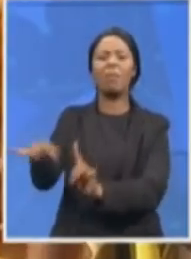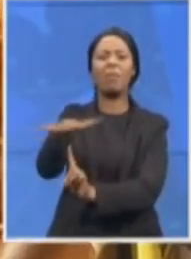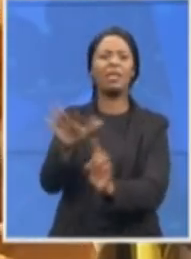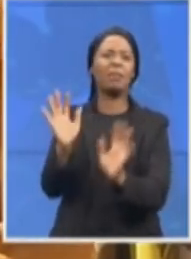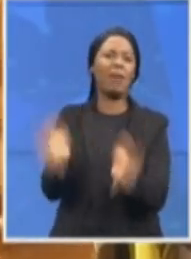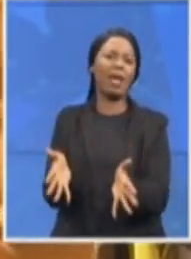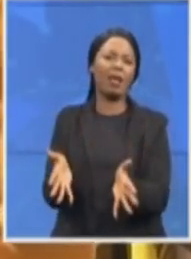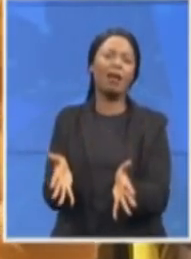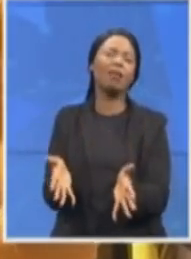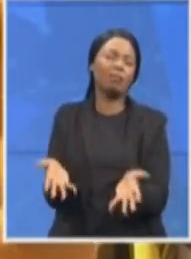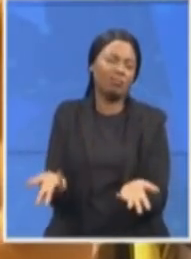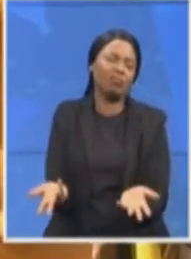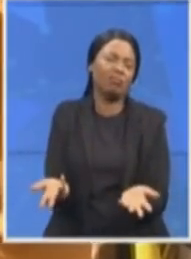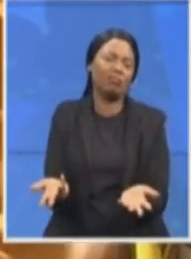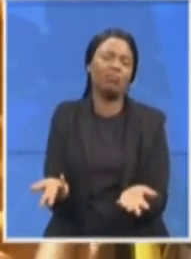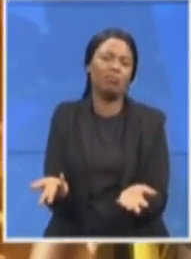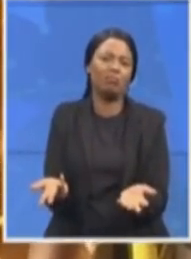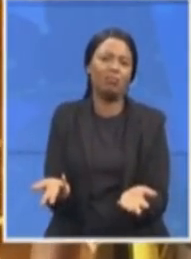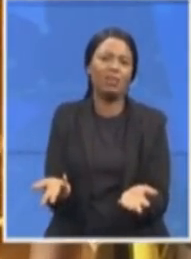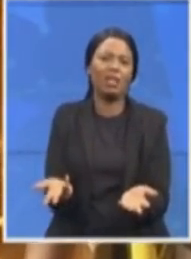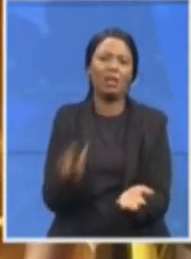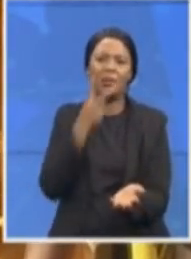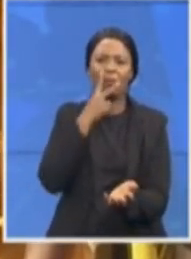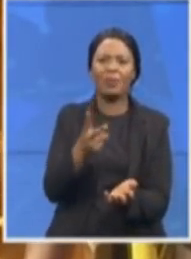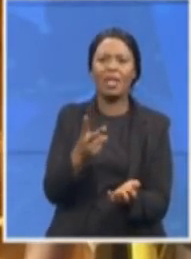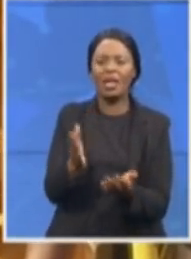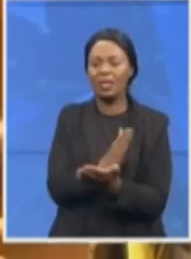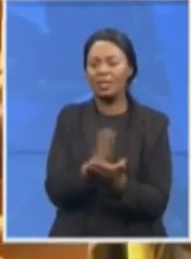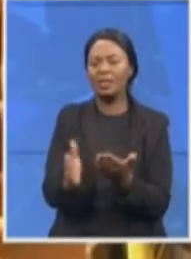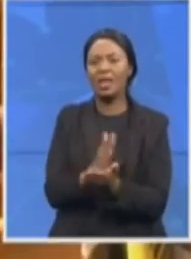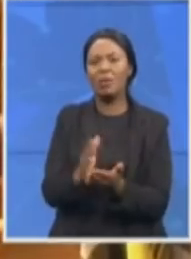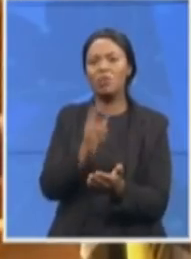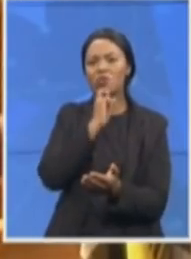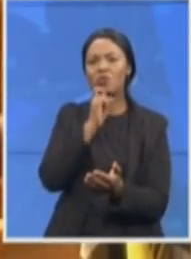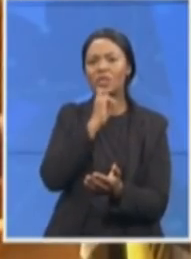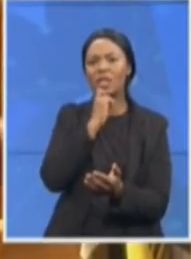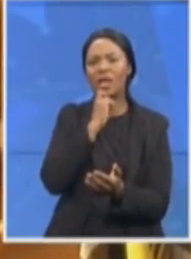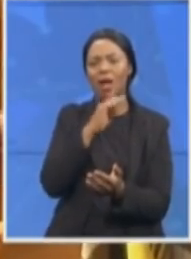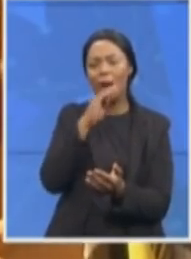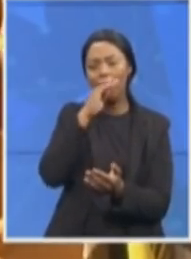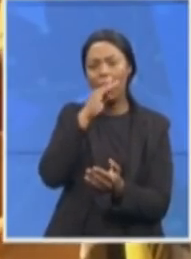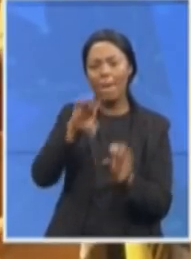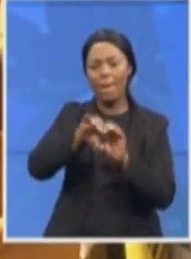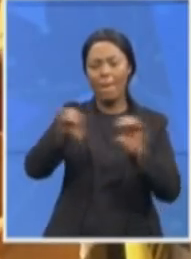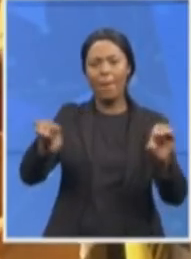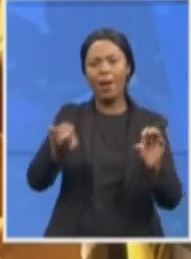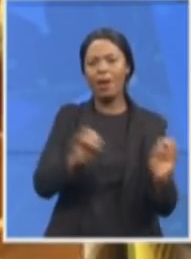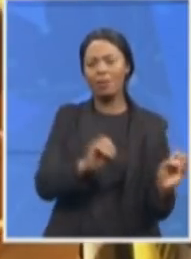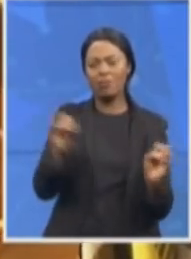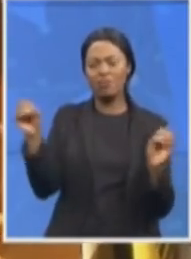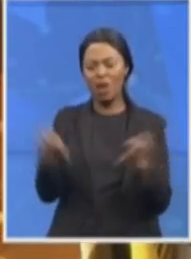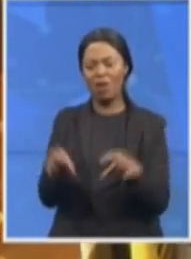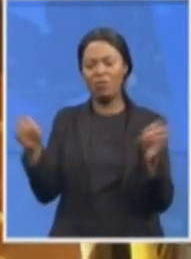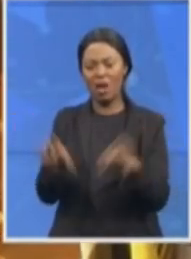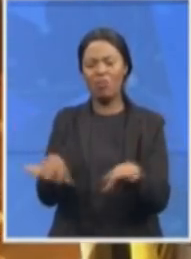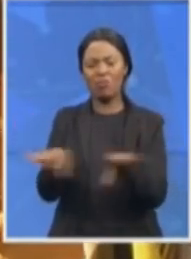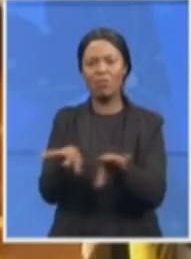rubble. Those people making a rubble removal, they were dumping here. We started building last. It